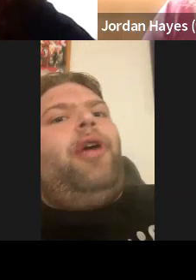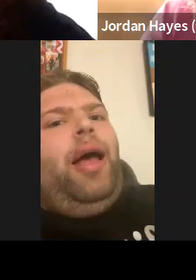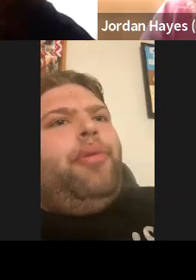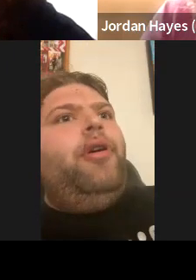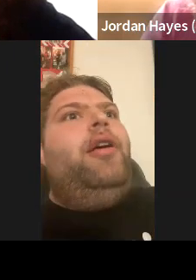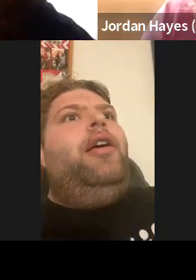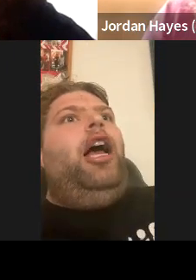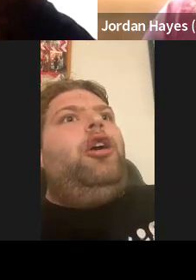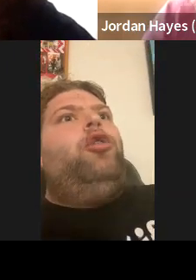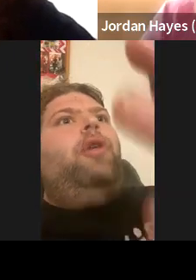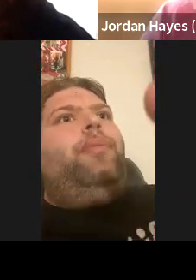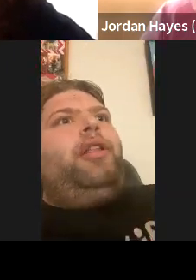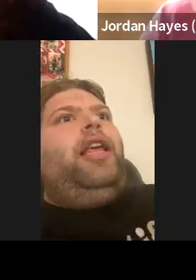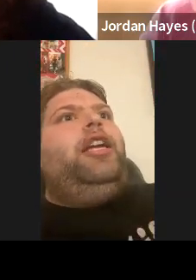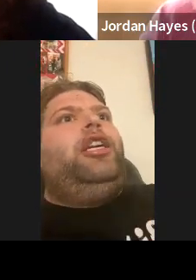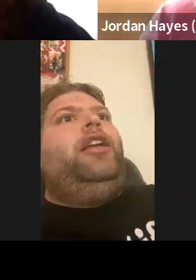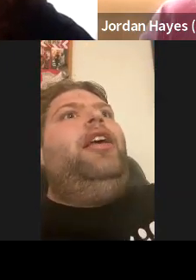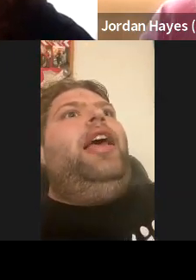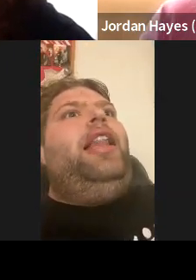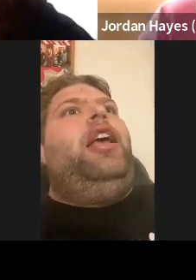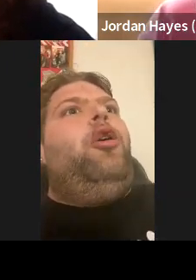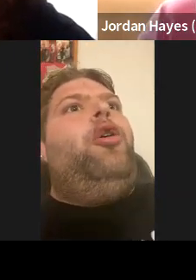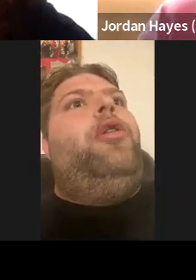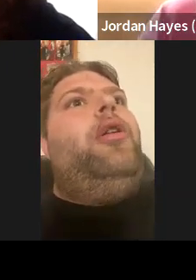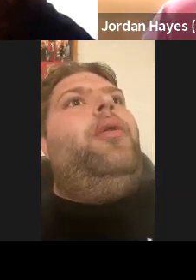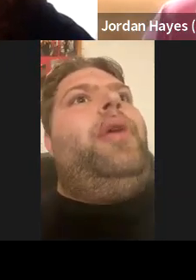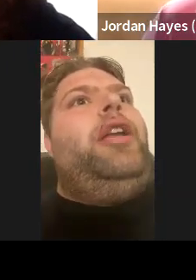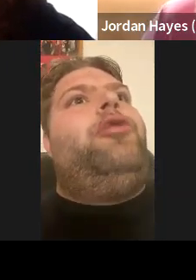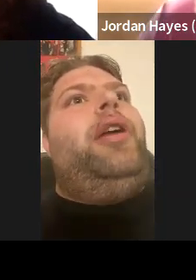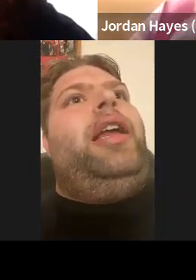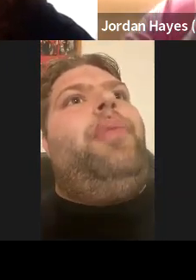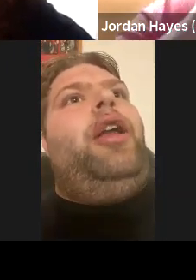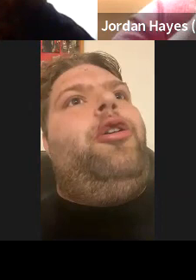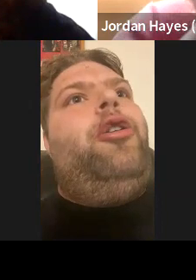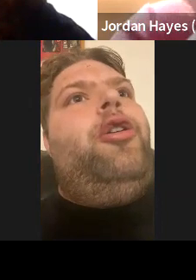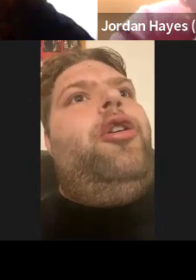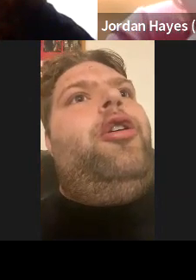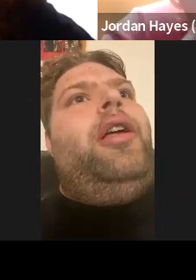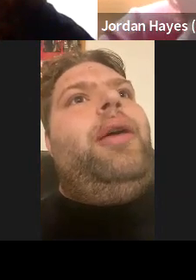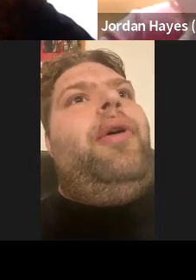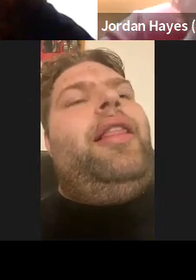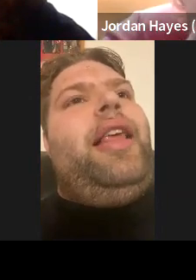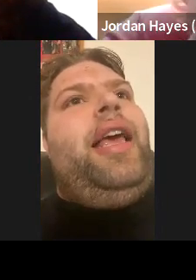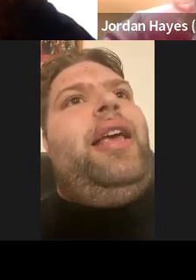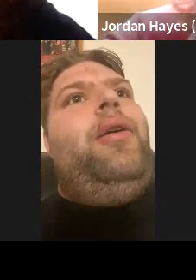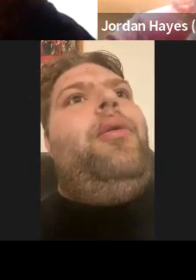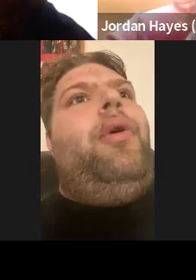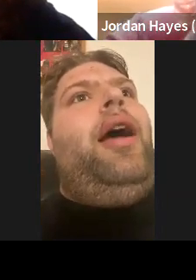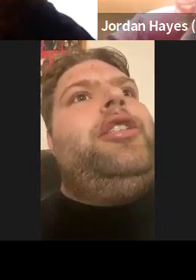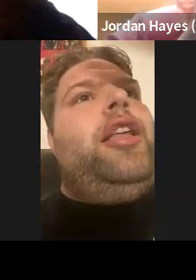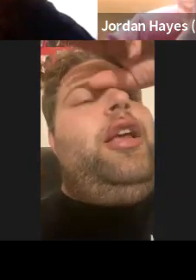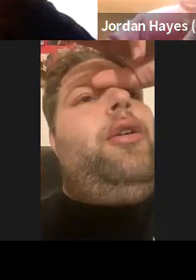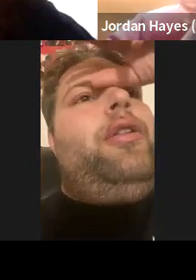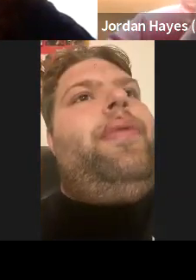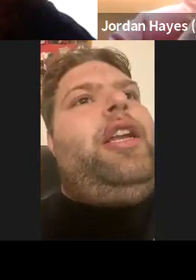up a good Yeah. reputation, and they earn being treated better. You know what I'm saying? Well,